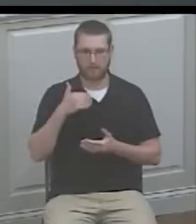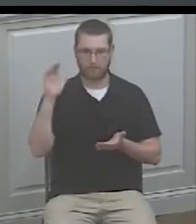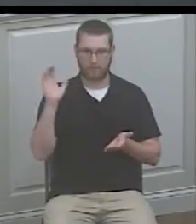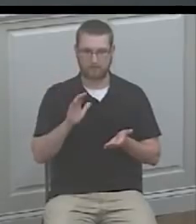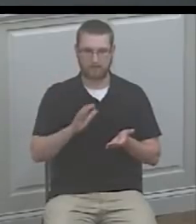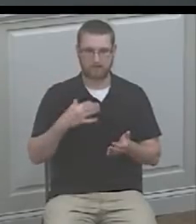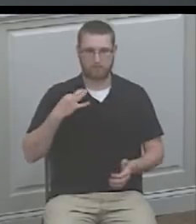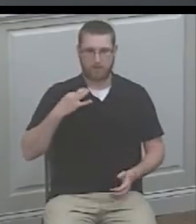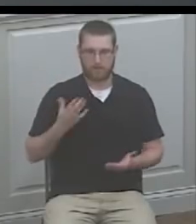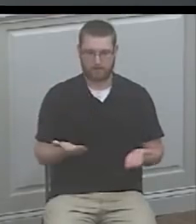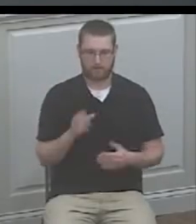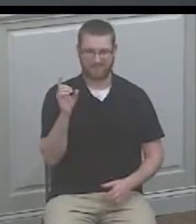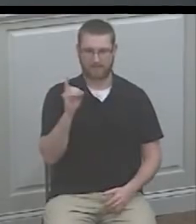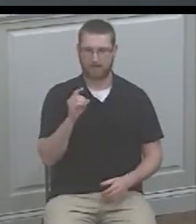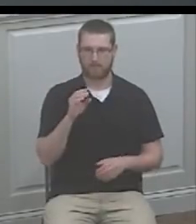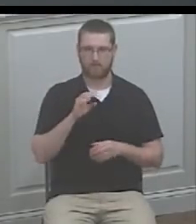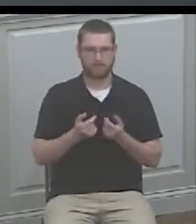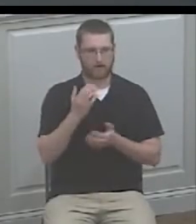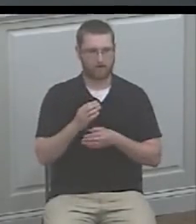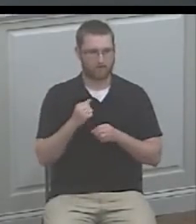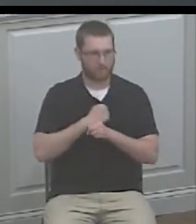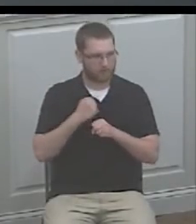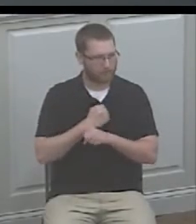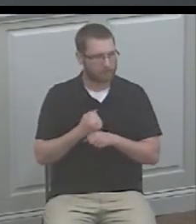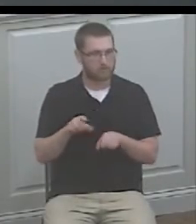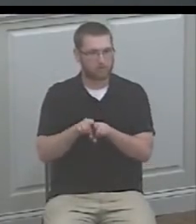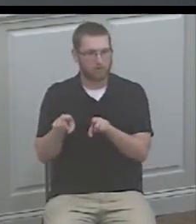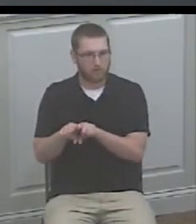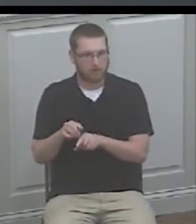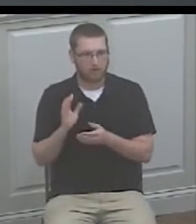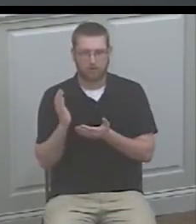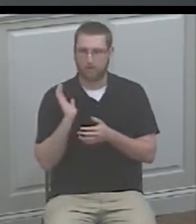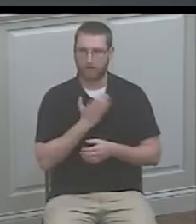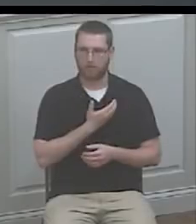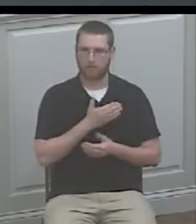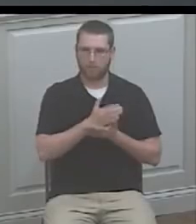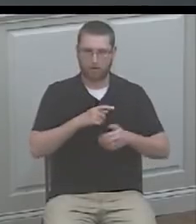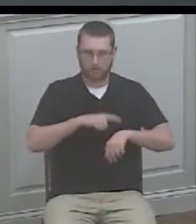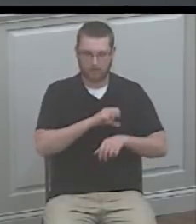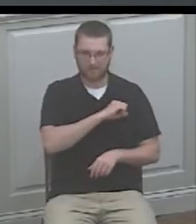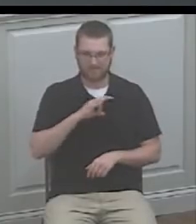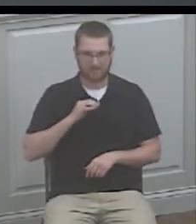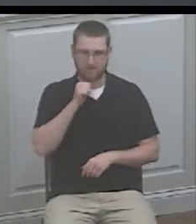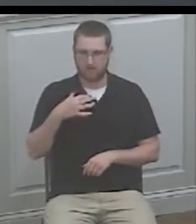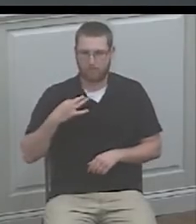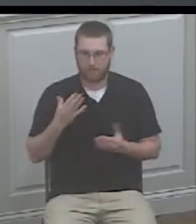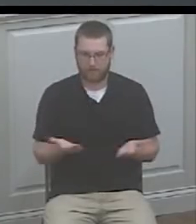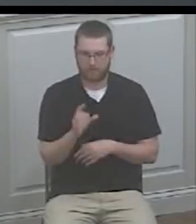fewer and fewer applicants for firefighter, and even our own part-time staff aren't applying to work in Danville. They're applying at other departments.